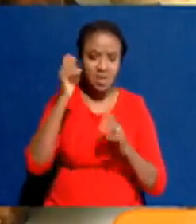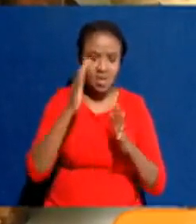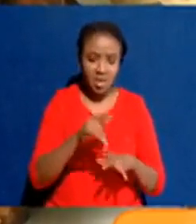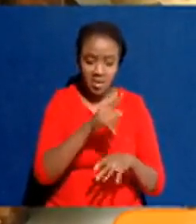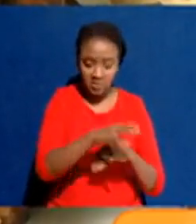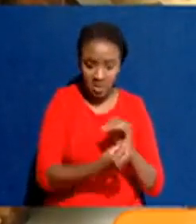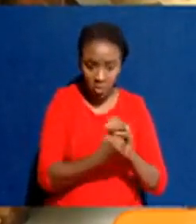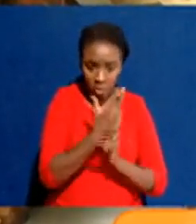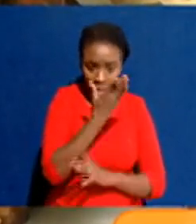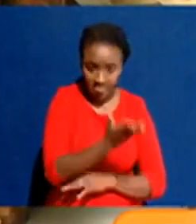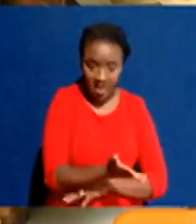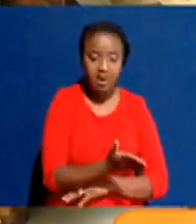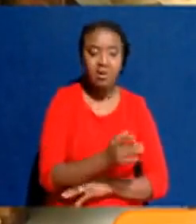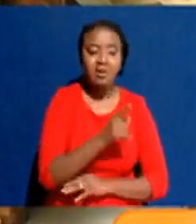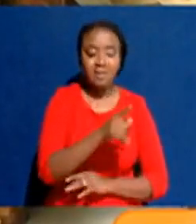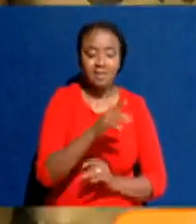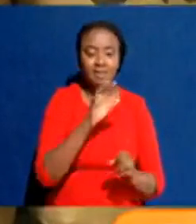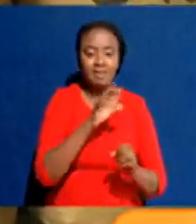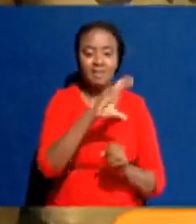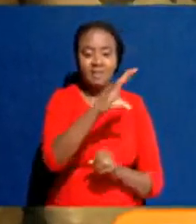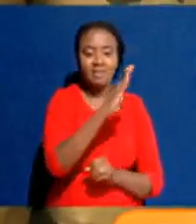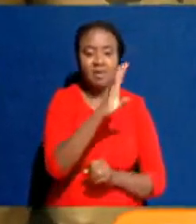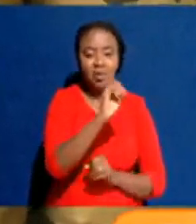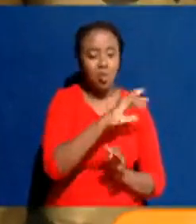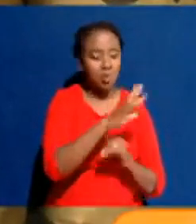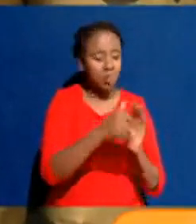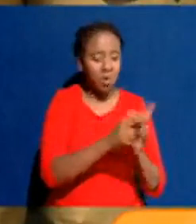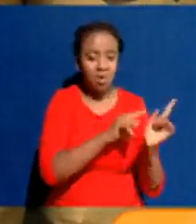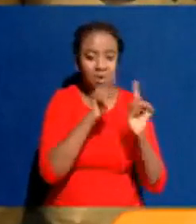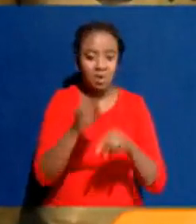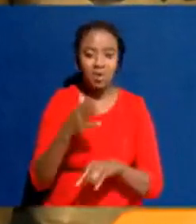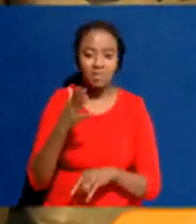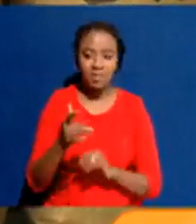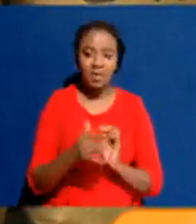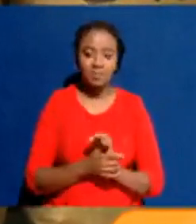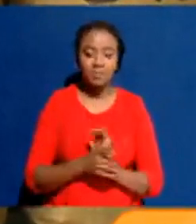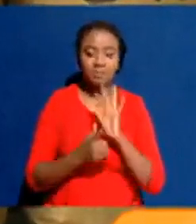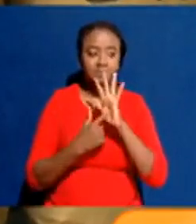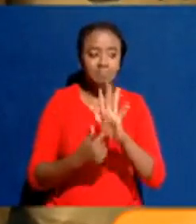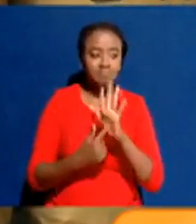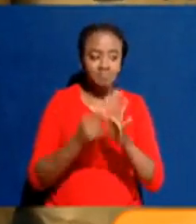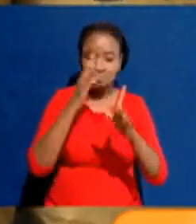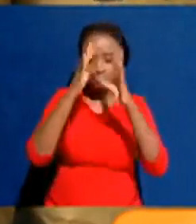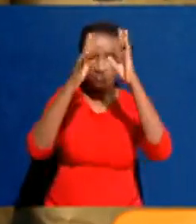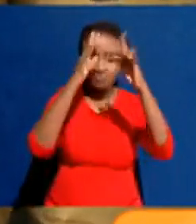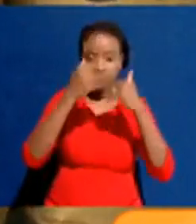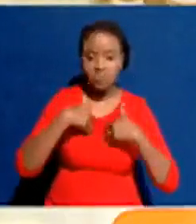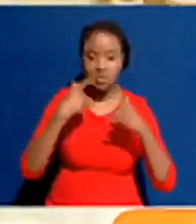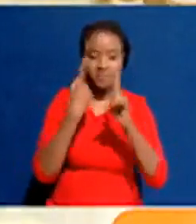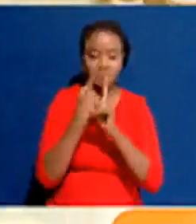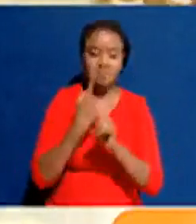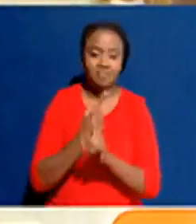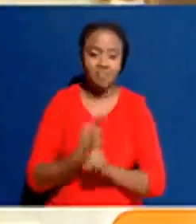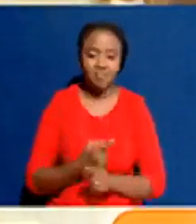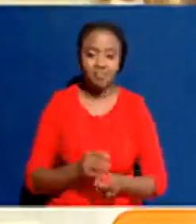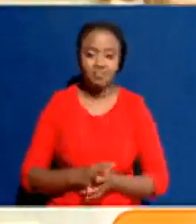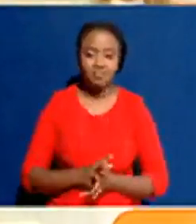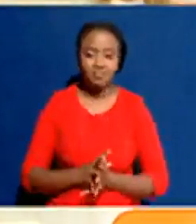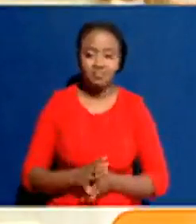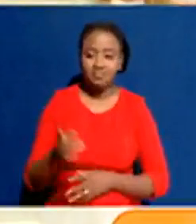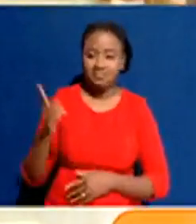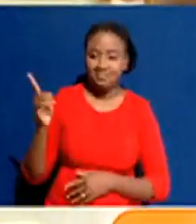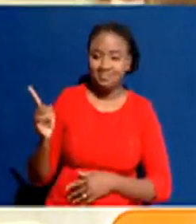cassava production, were present to showcase their innovations and other cassava value-added products. Robert